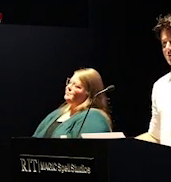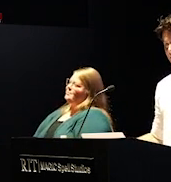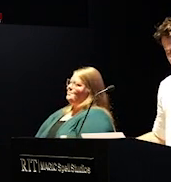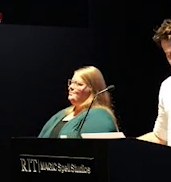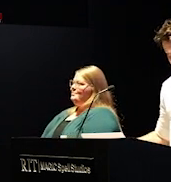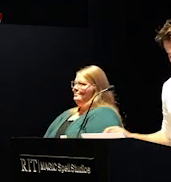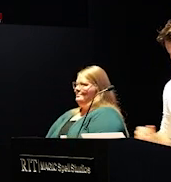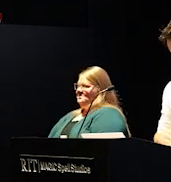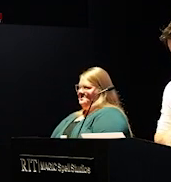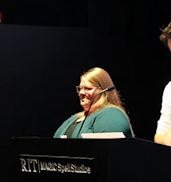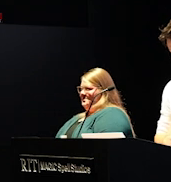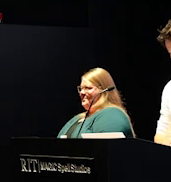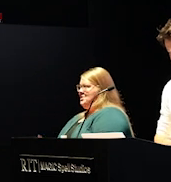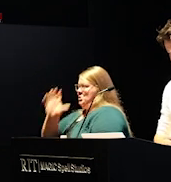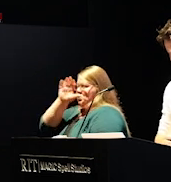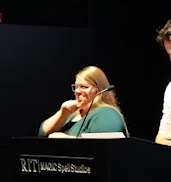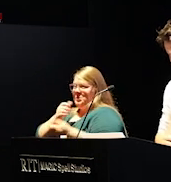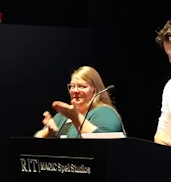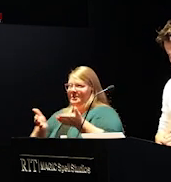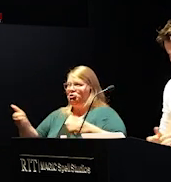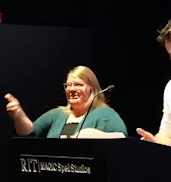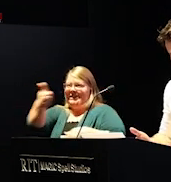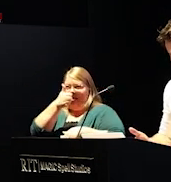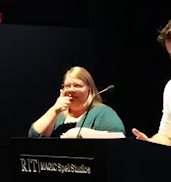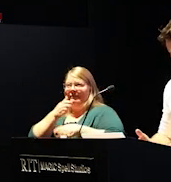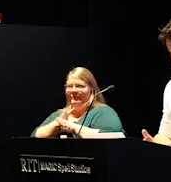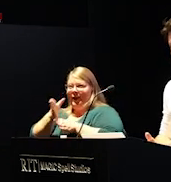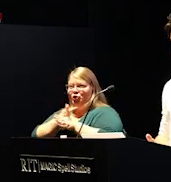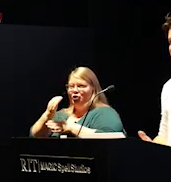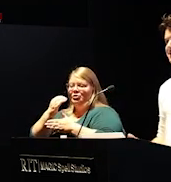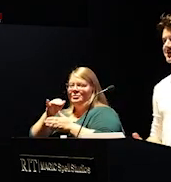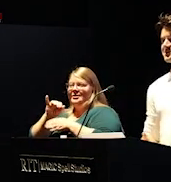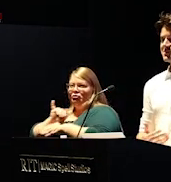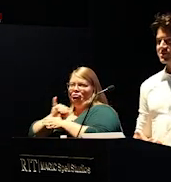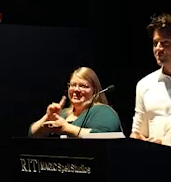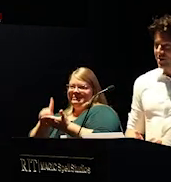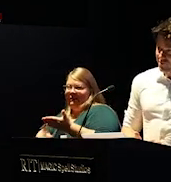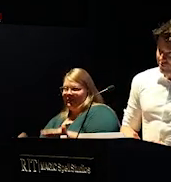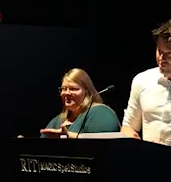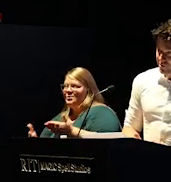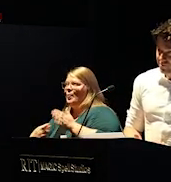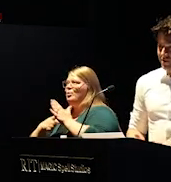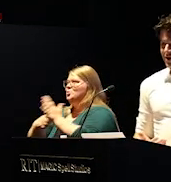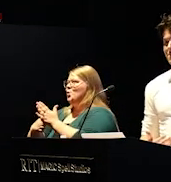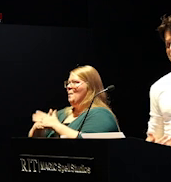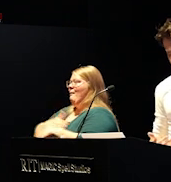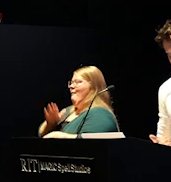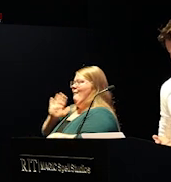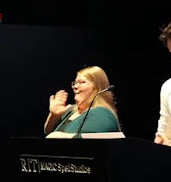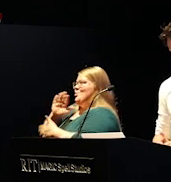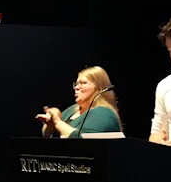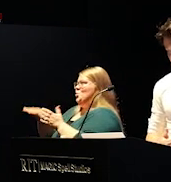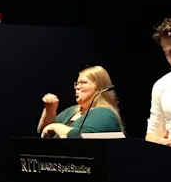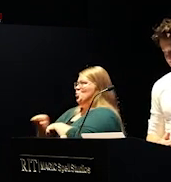presumably we have some RIT industrial design students here. This is what I did. This is a selection of my portfolio when I was a